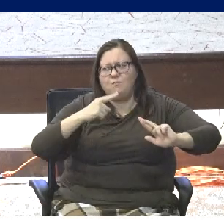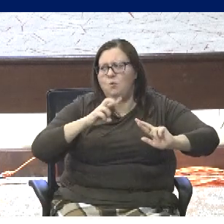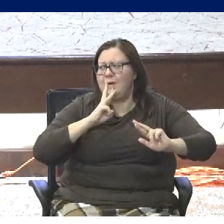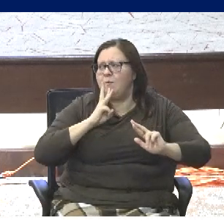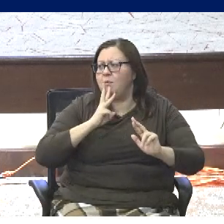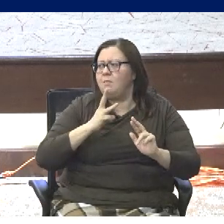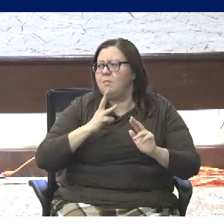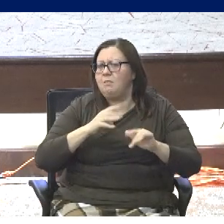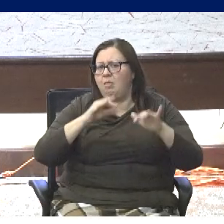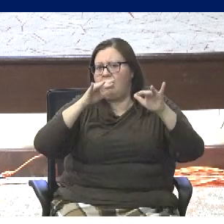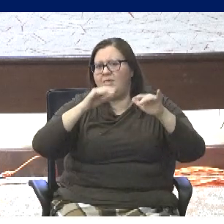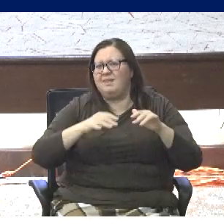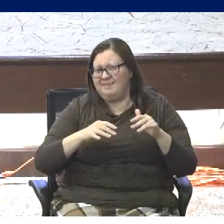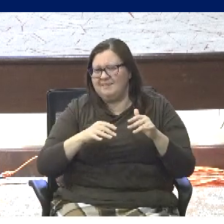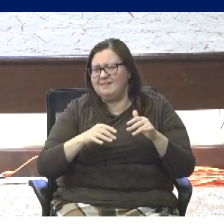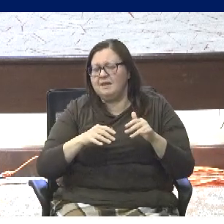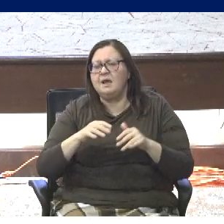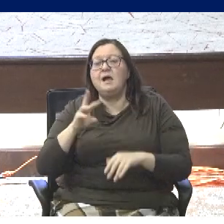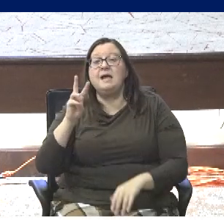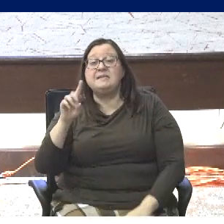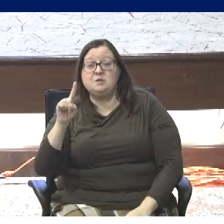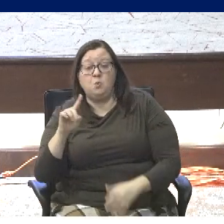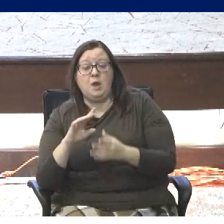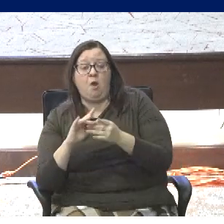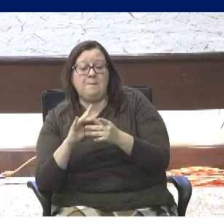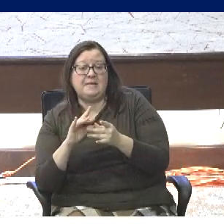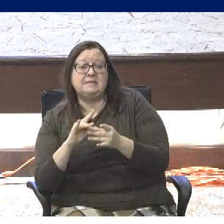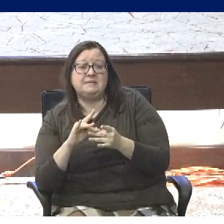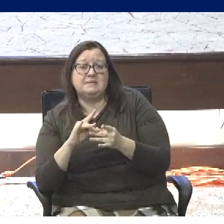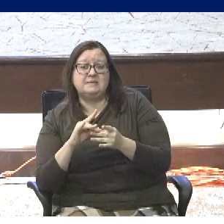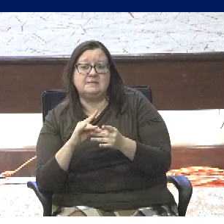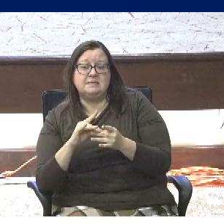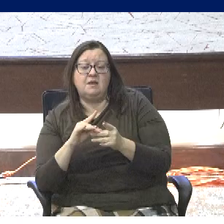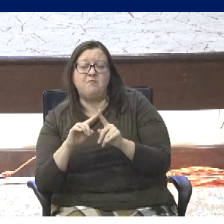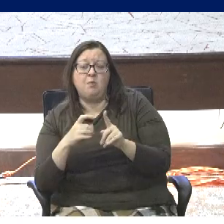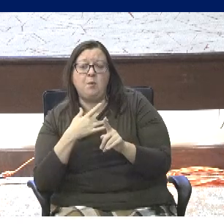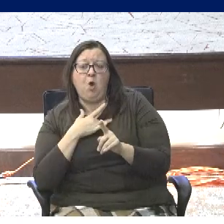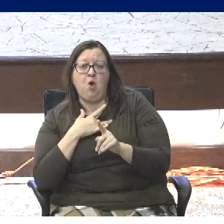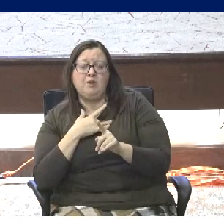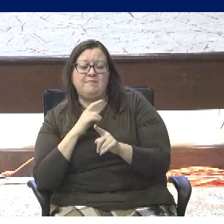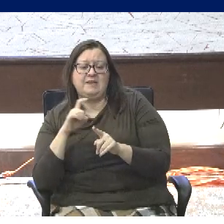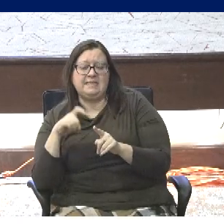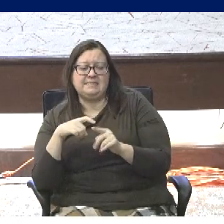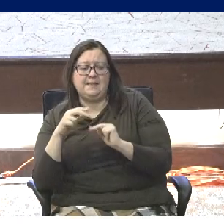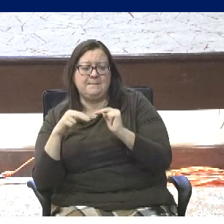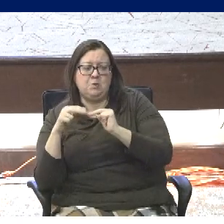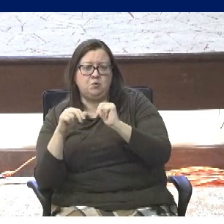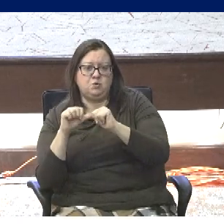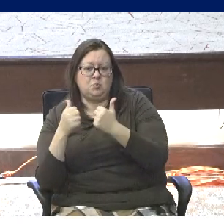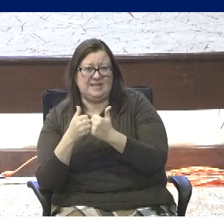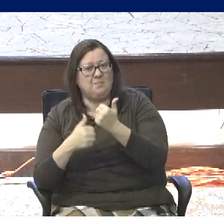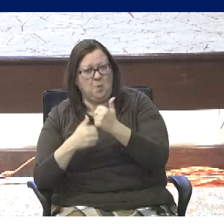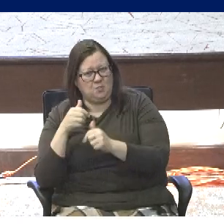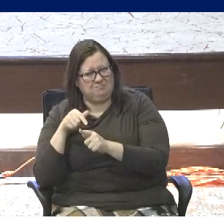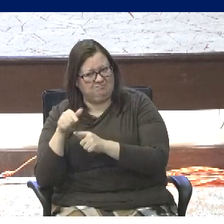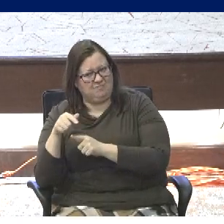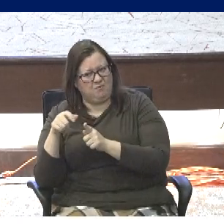got 61 comments, predominantly from the Heart Texas Builders Association, and I want to tell you